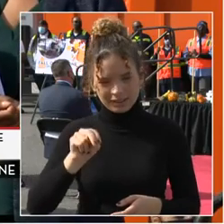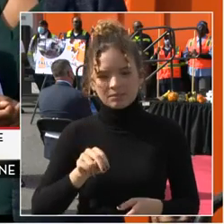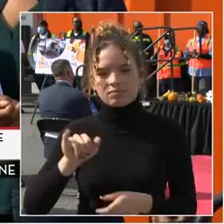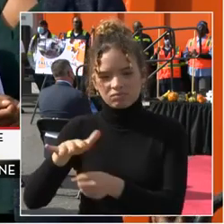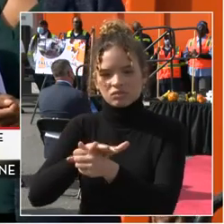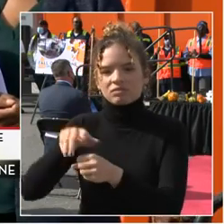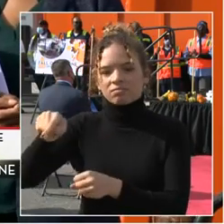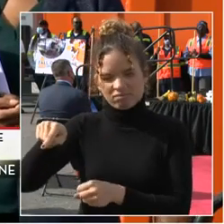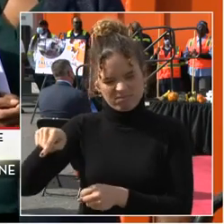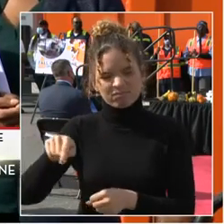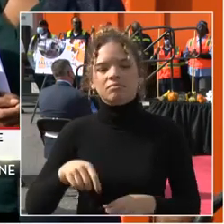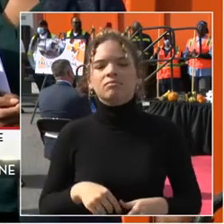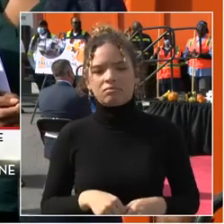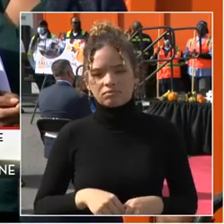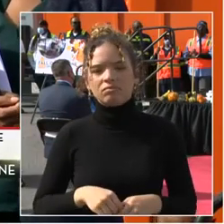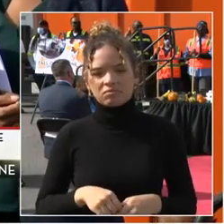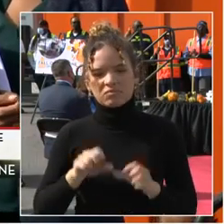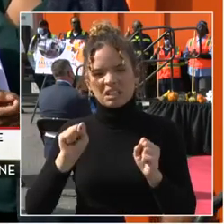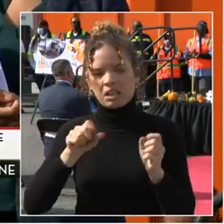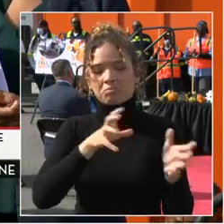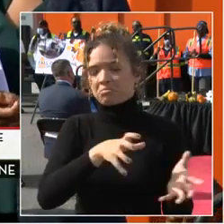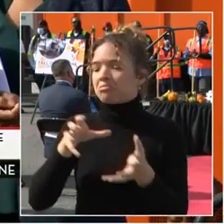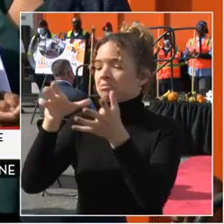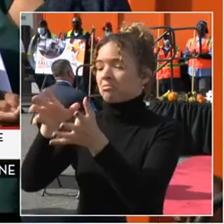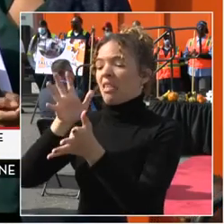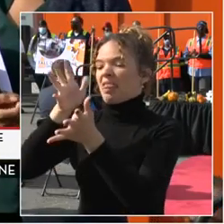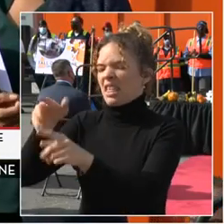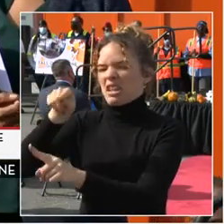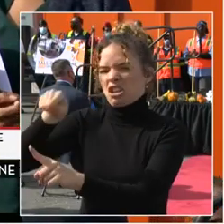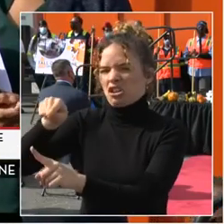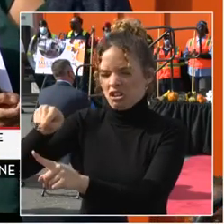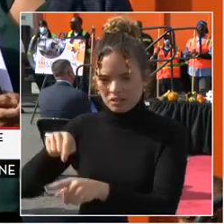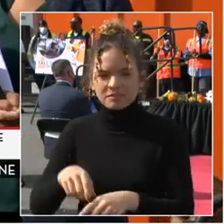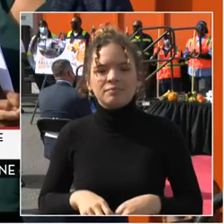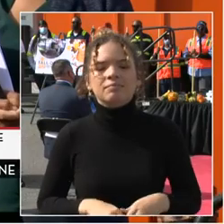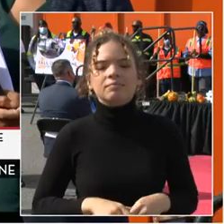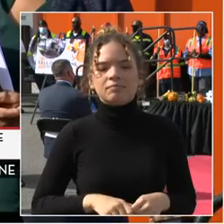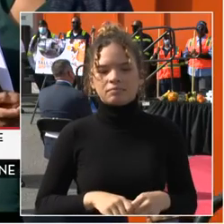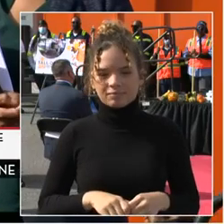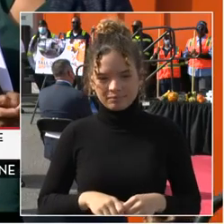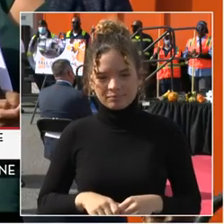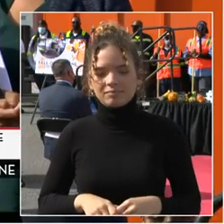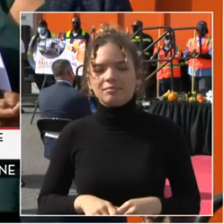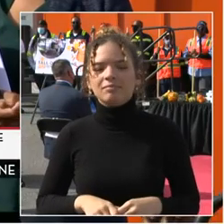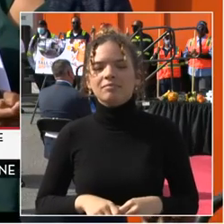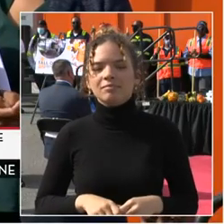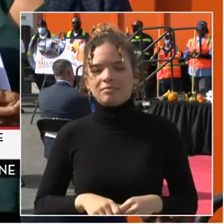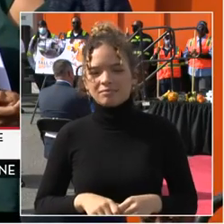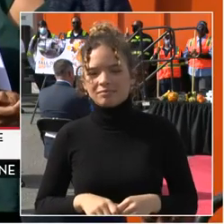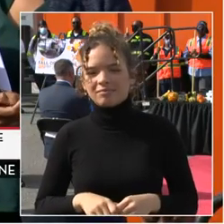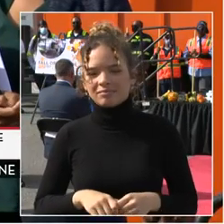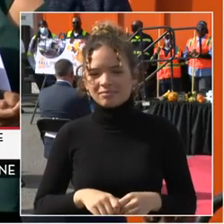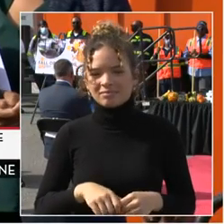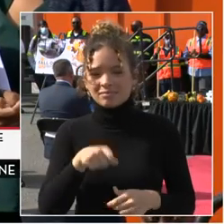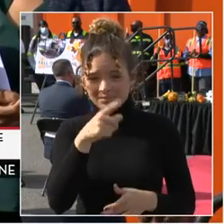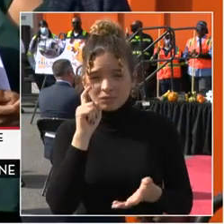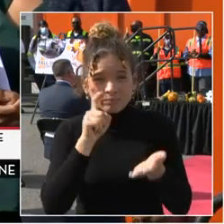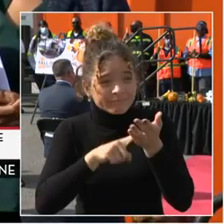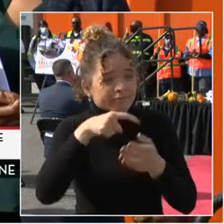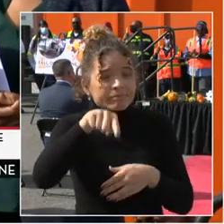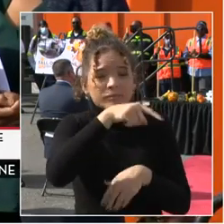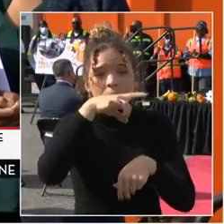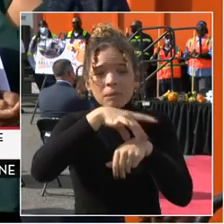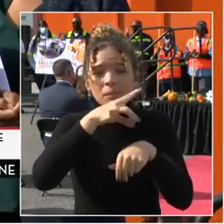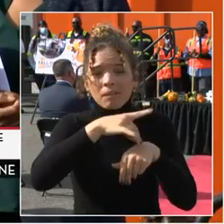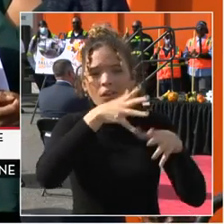2. Now, I see all of these little pumpkins left over from your Harvest Festival, and some of you may have pumpkins at home.